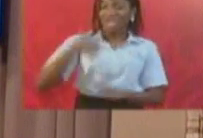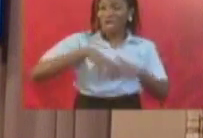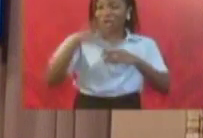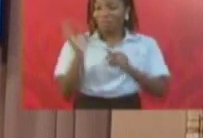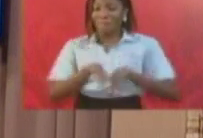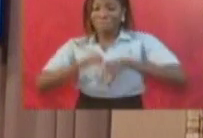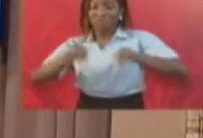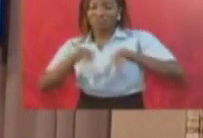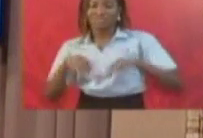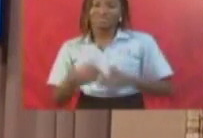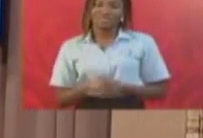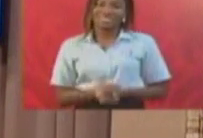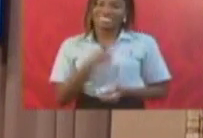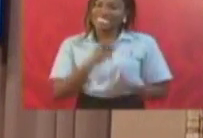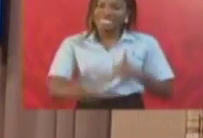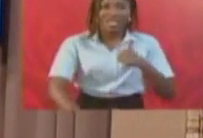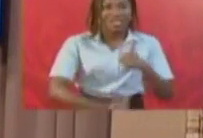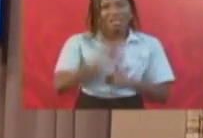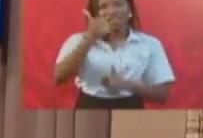and present threat